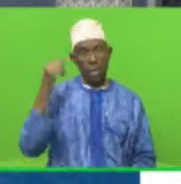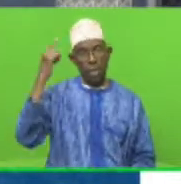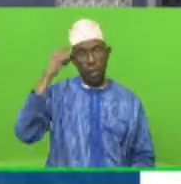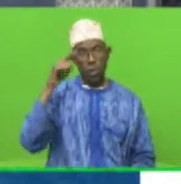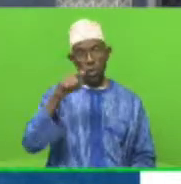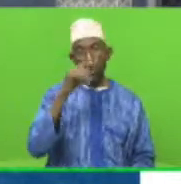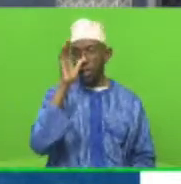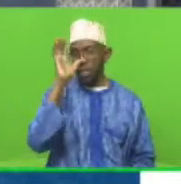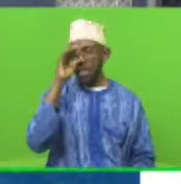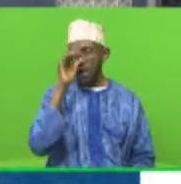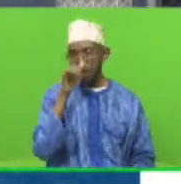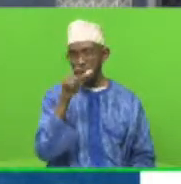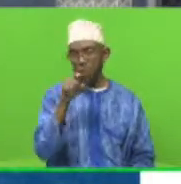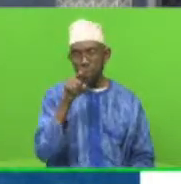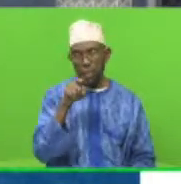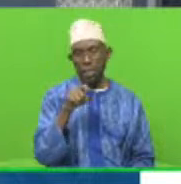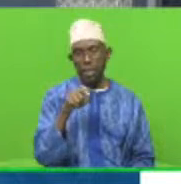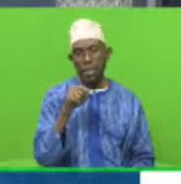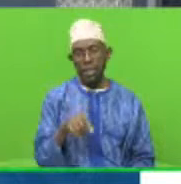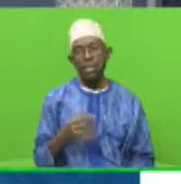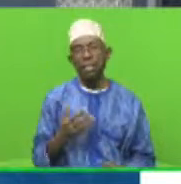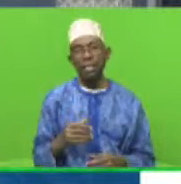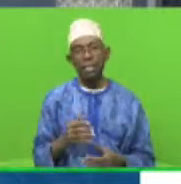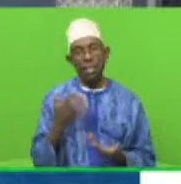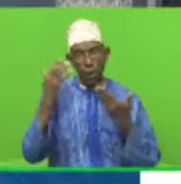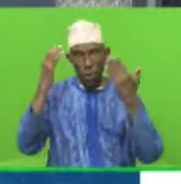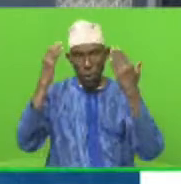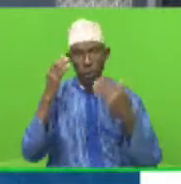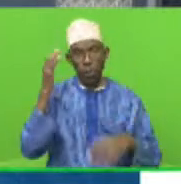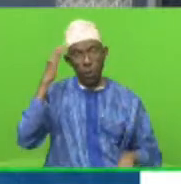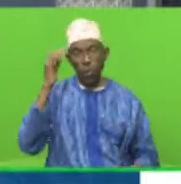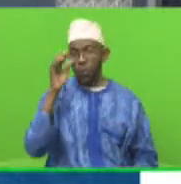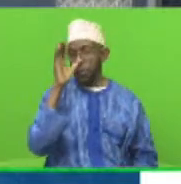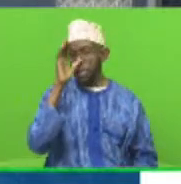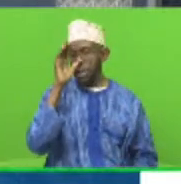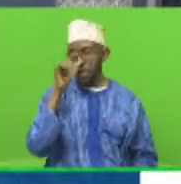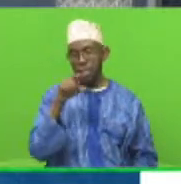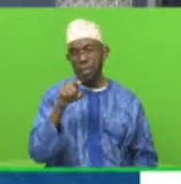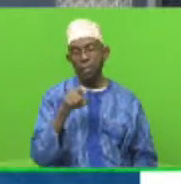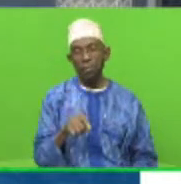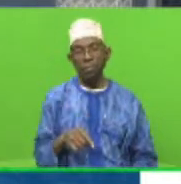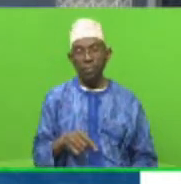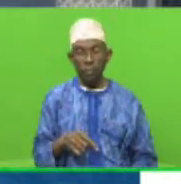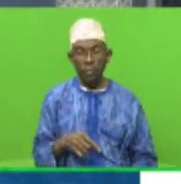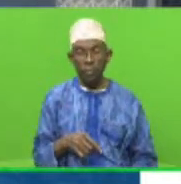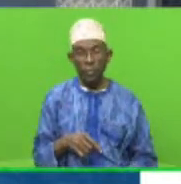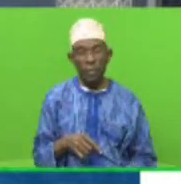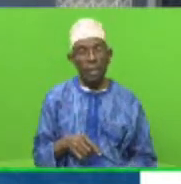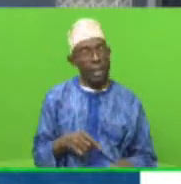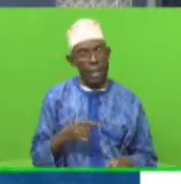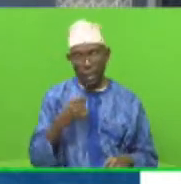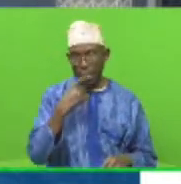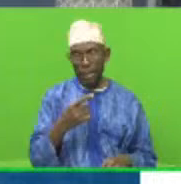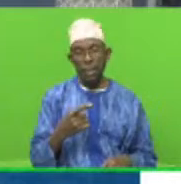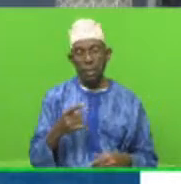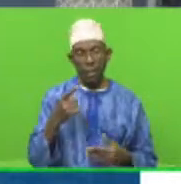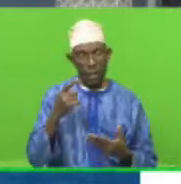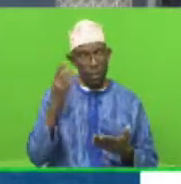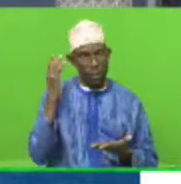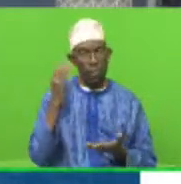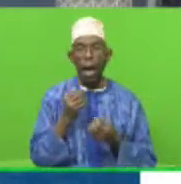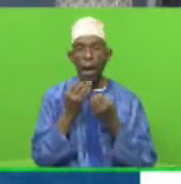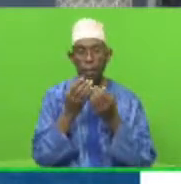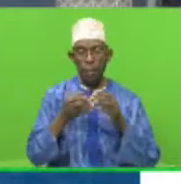you know that I know that you are a liar. This is somebody who definitely knows that he is a liar. And he still claims that he is